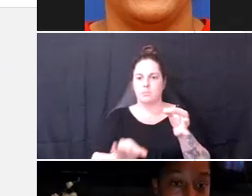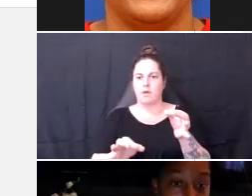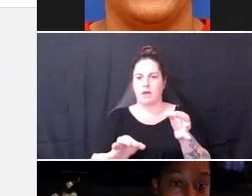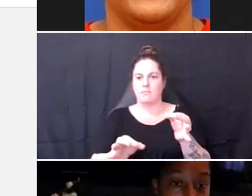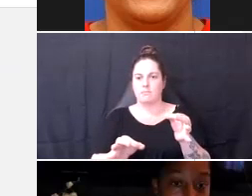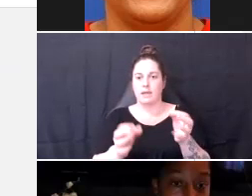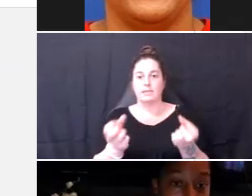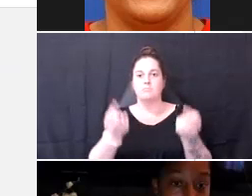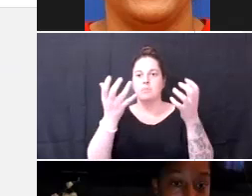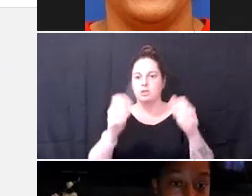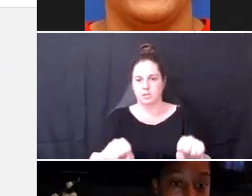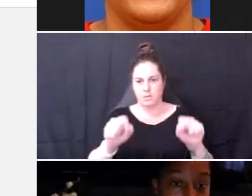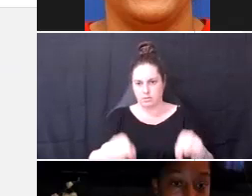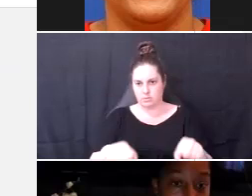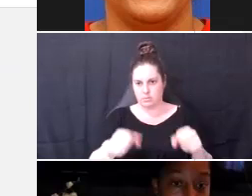to explain,